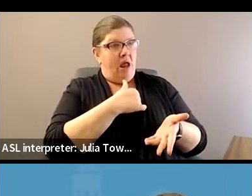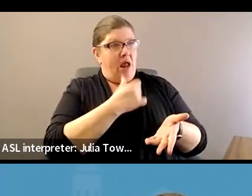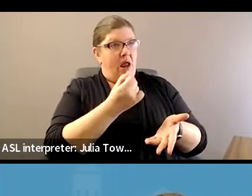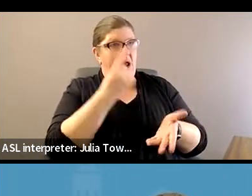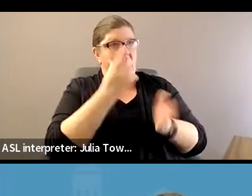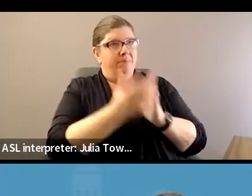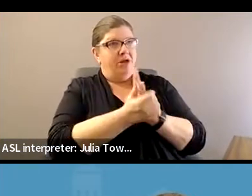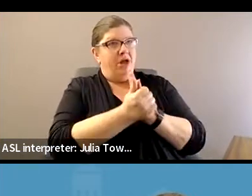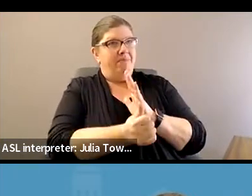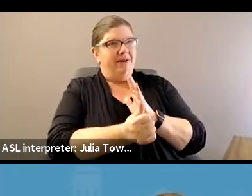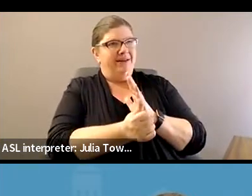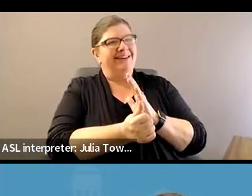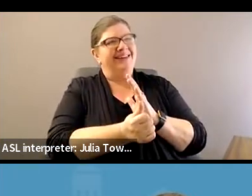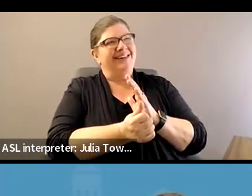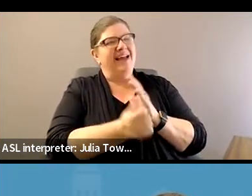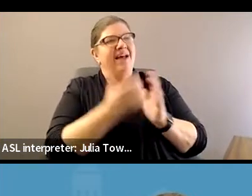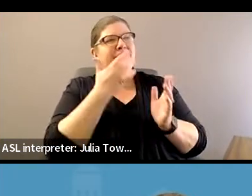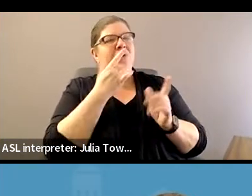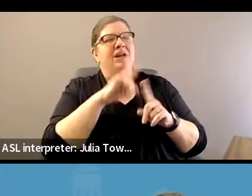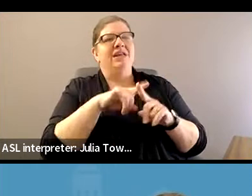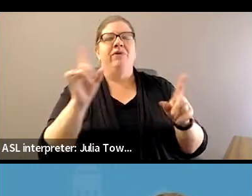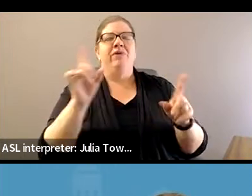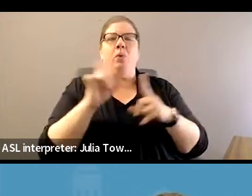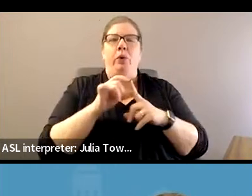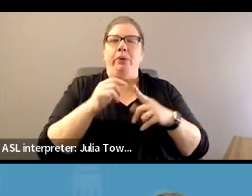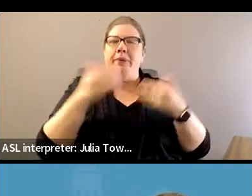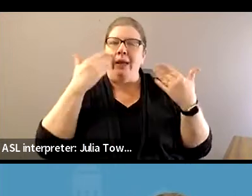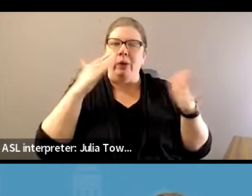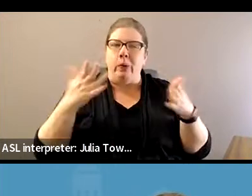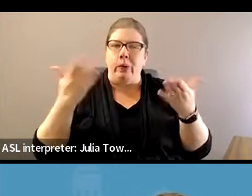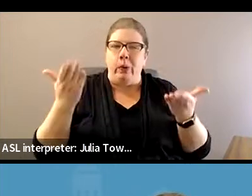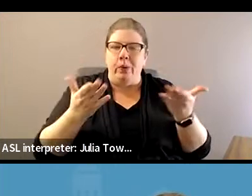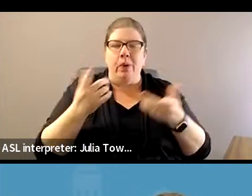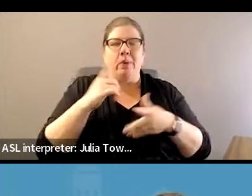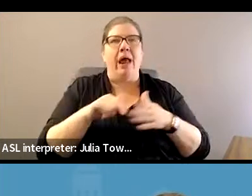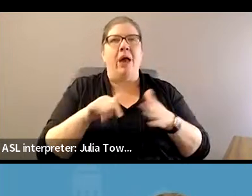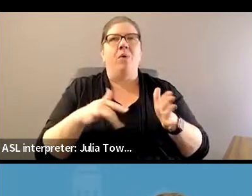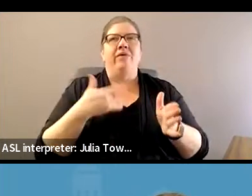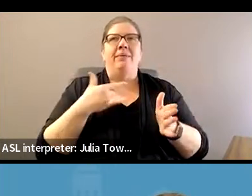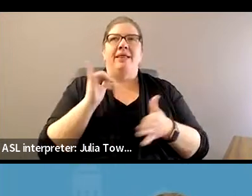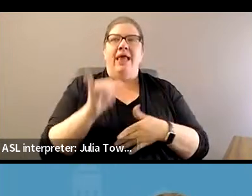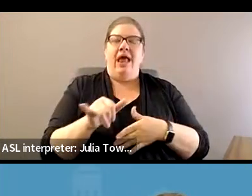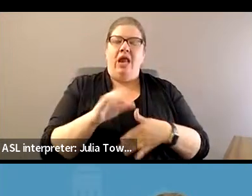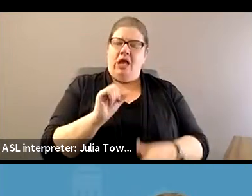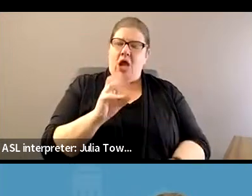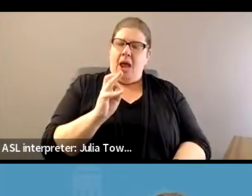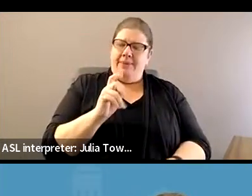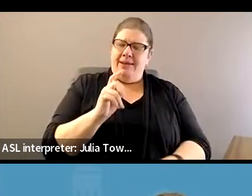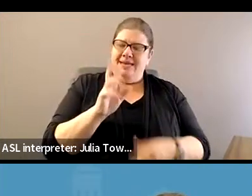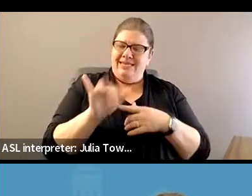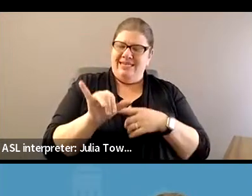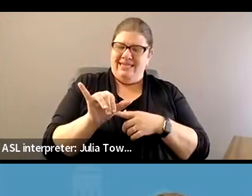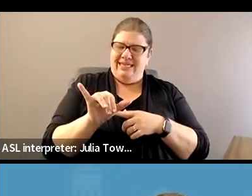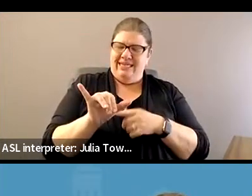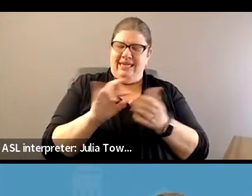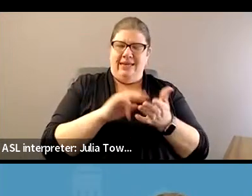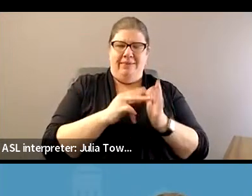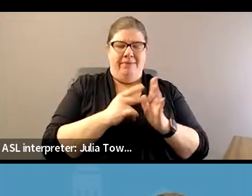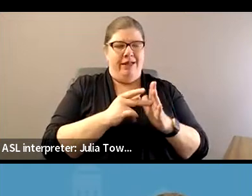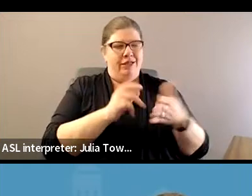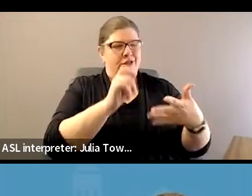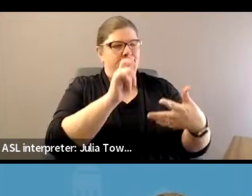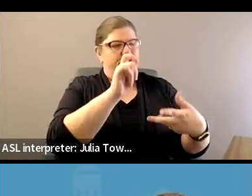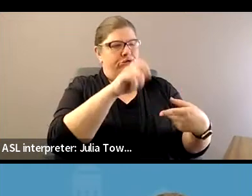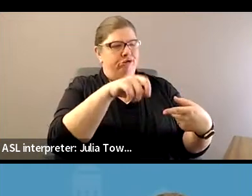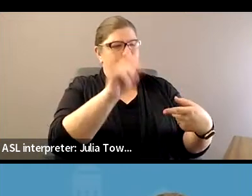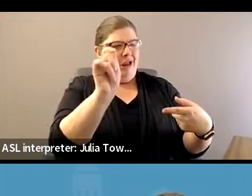use a different word to see how we talk about how we're feeling about that. But competency to me feels like if you check the boxes